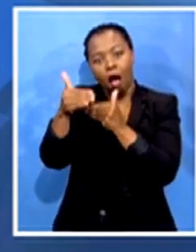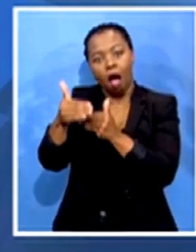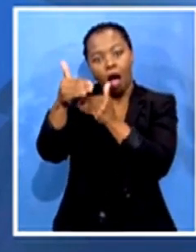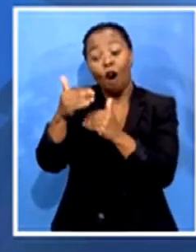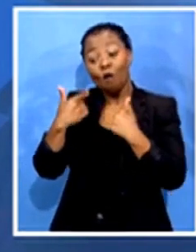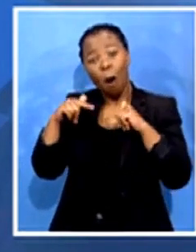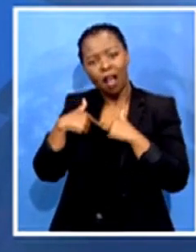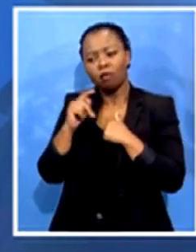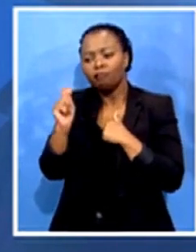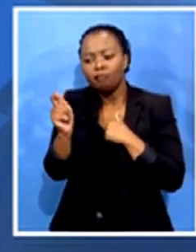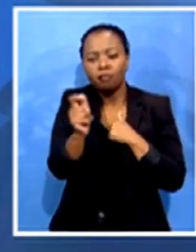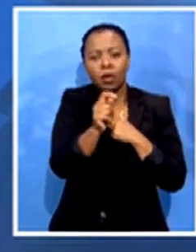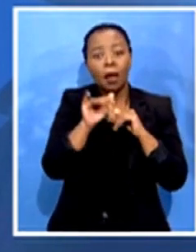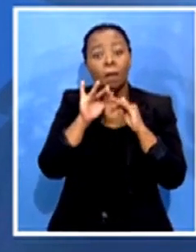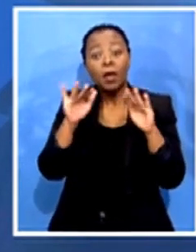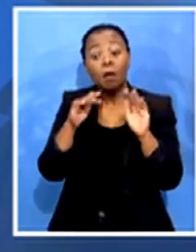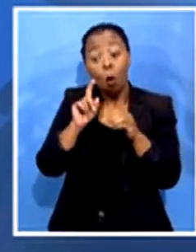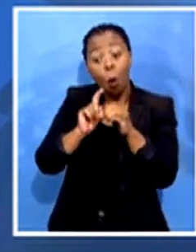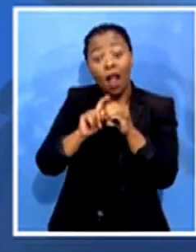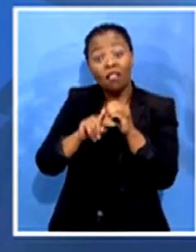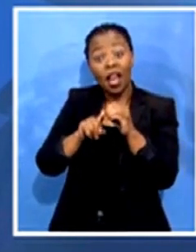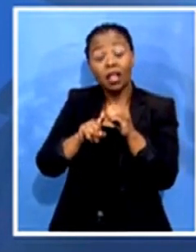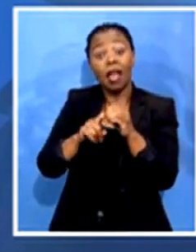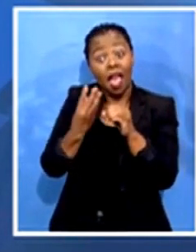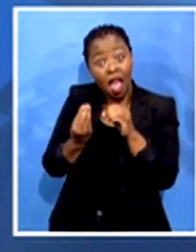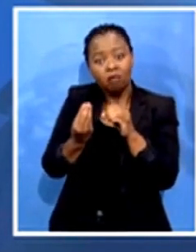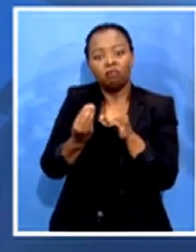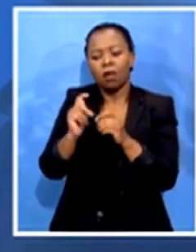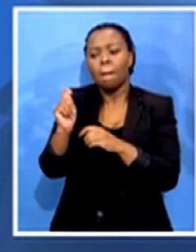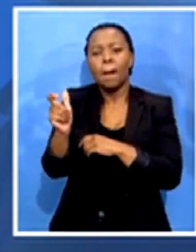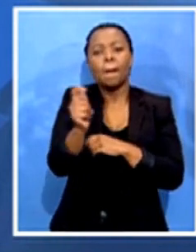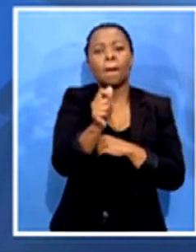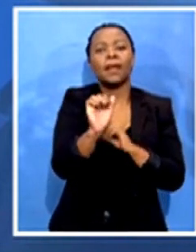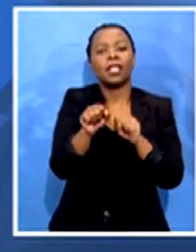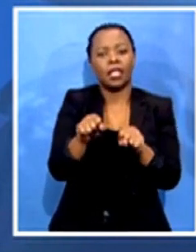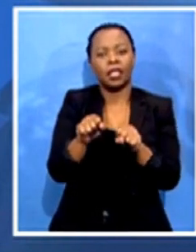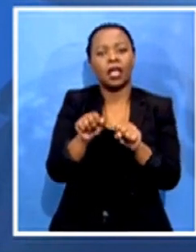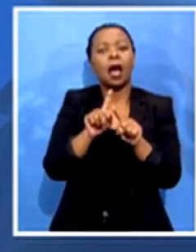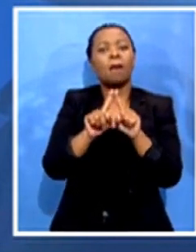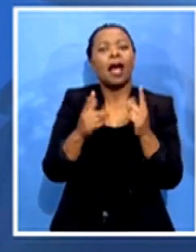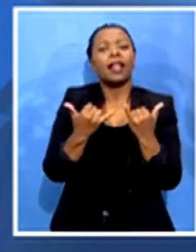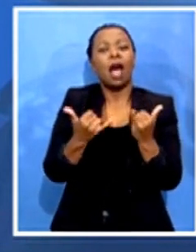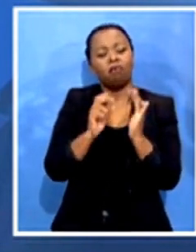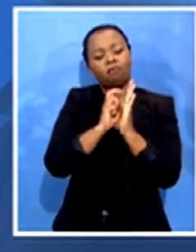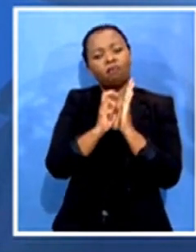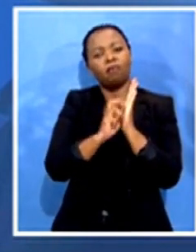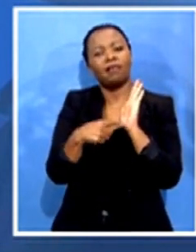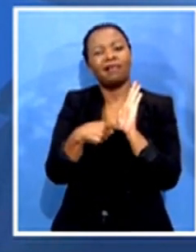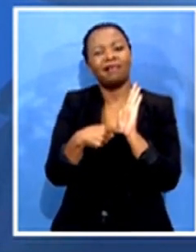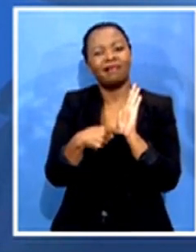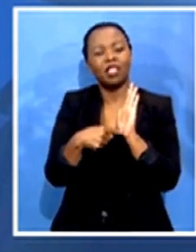grant. It is because in terms of our regulation and in terms of the Social Security